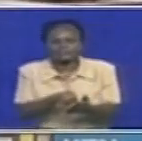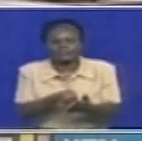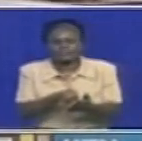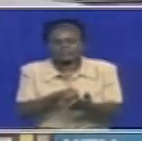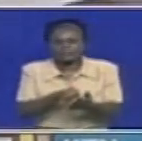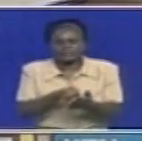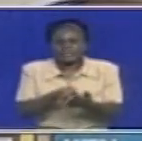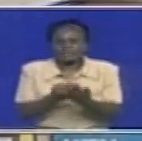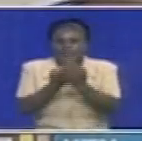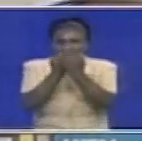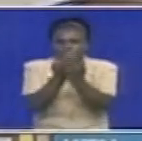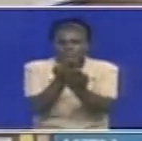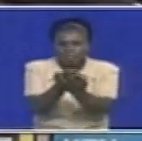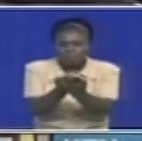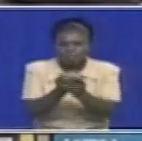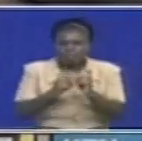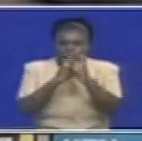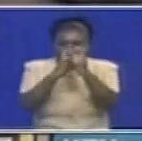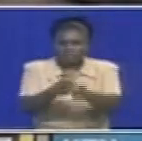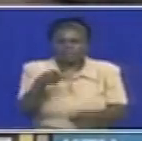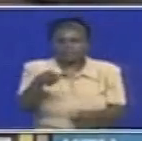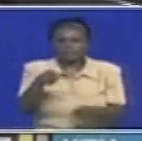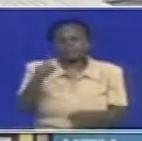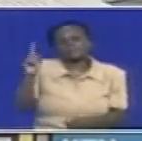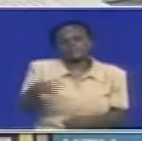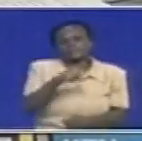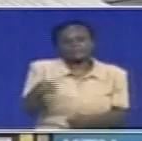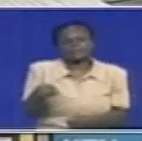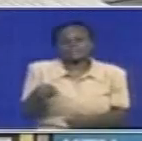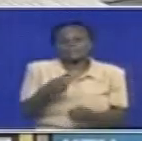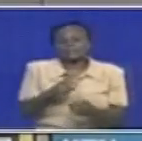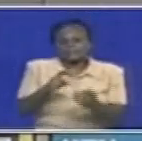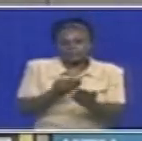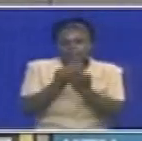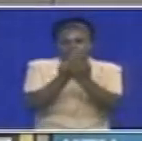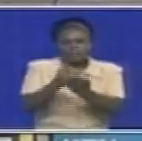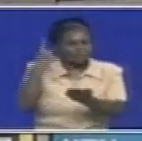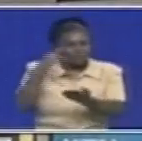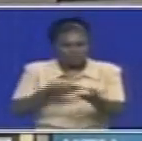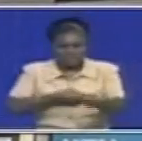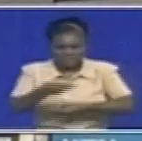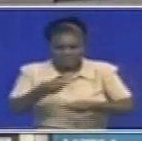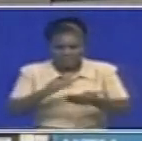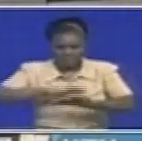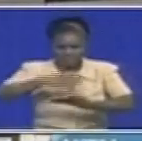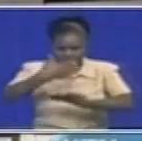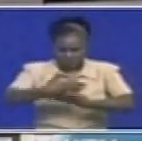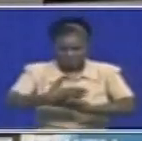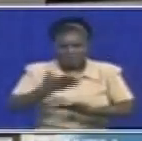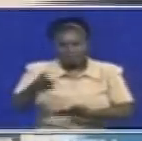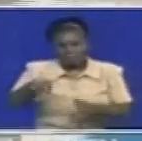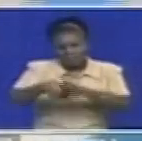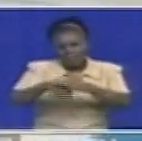tender to the interested party be and is hereby annulled. The tender for the supply, delivery and installation of laptops for